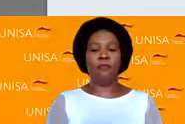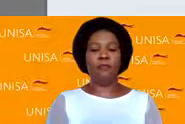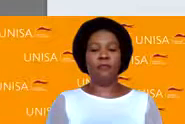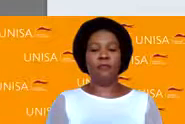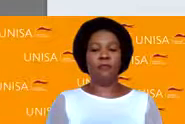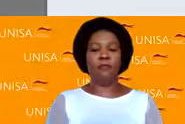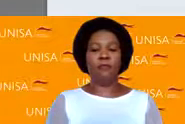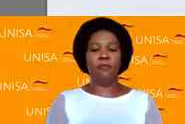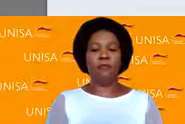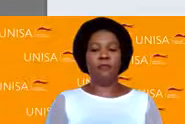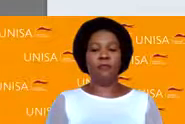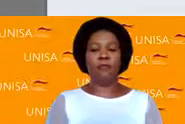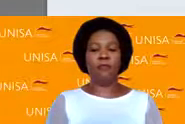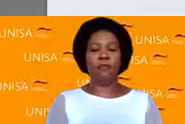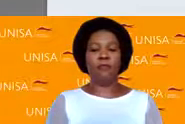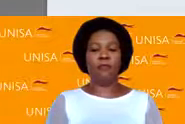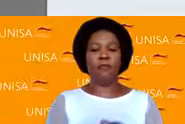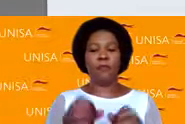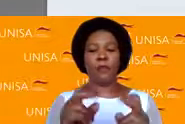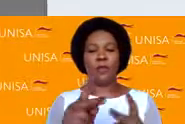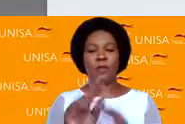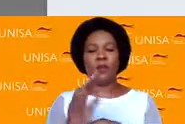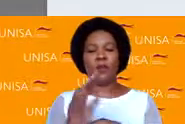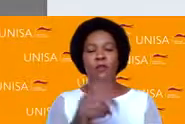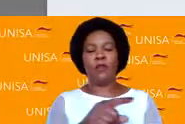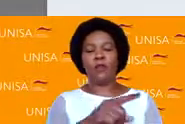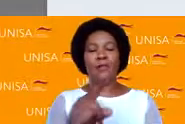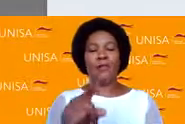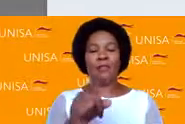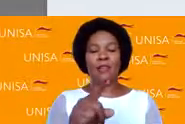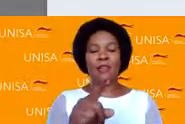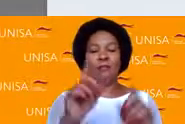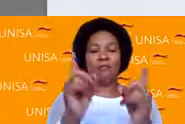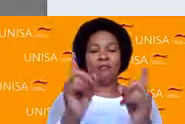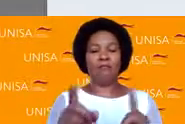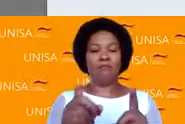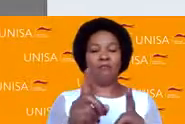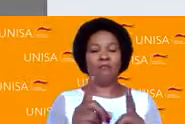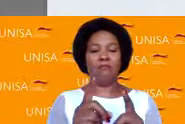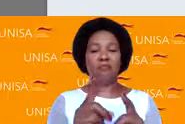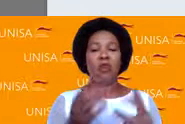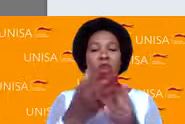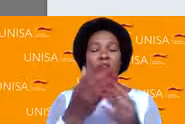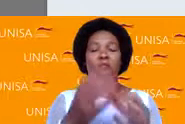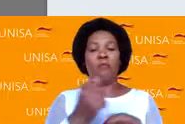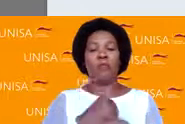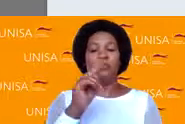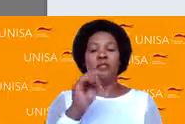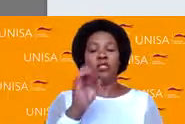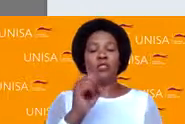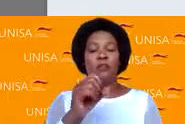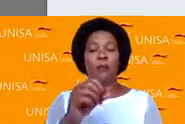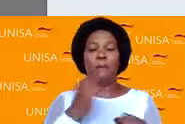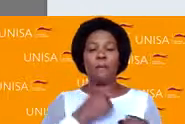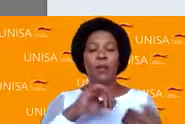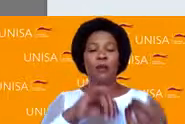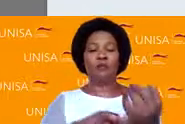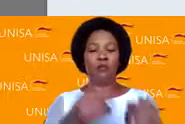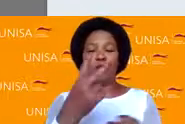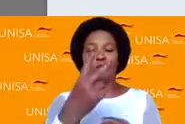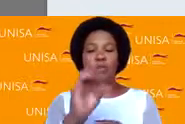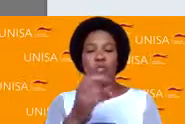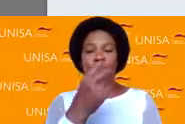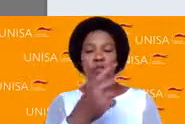Okay, everyone, so this is basically the dashboard. So you've logged into myUnisa, you clicked on myModules 2022, it brought